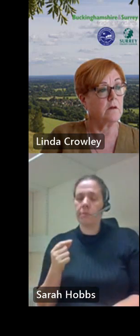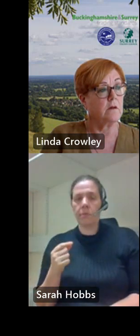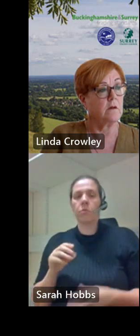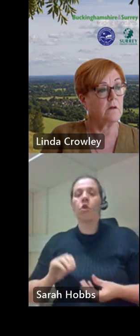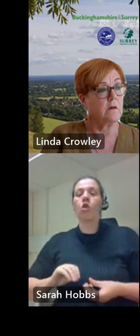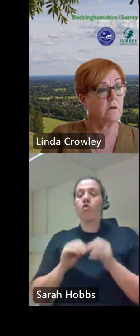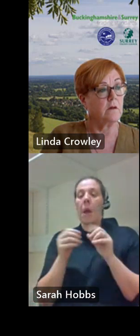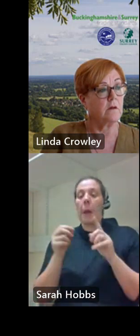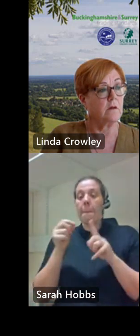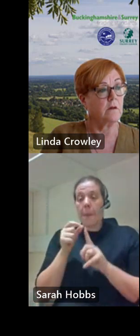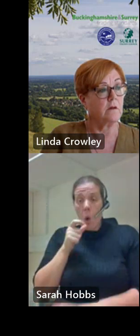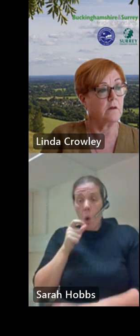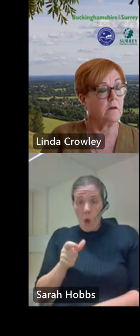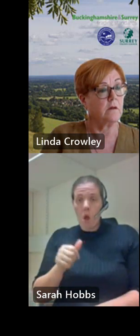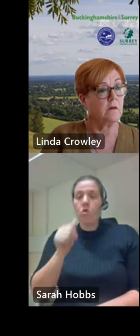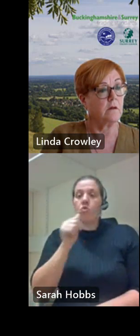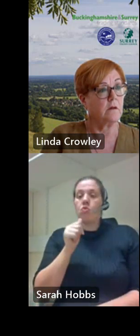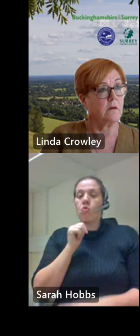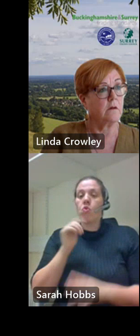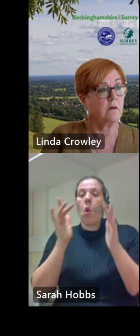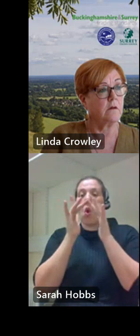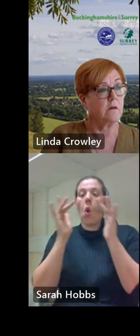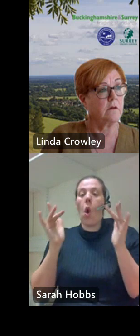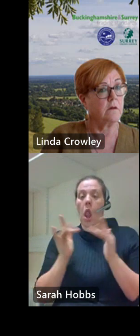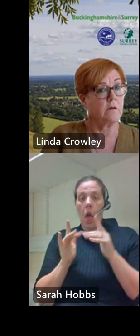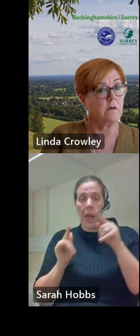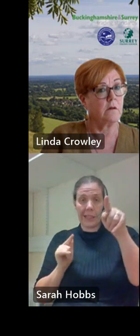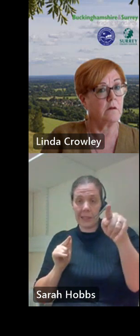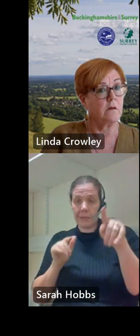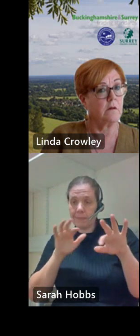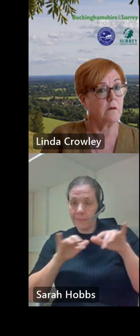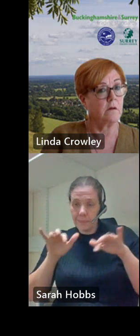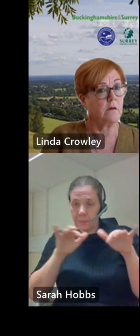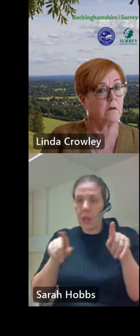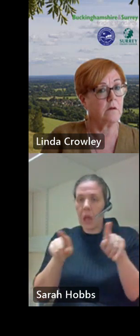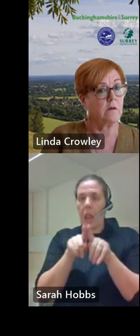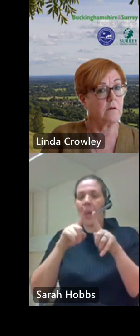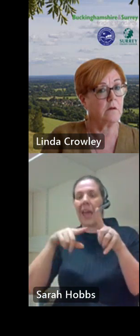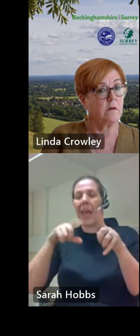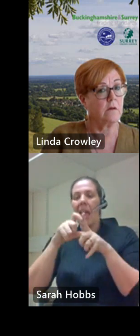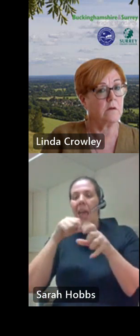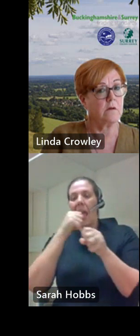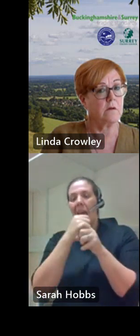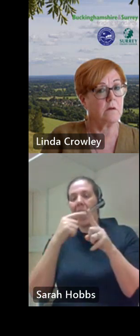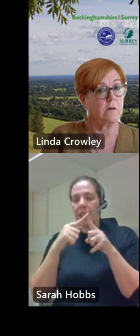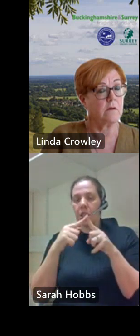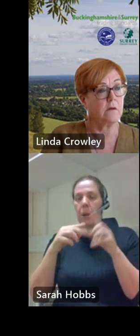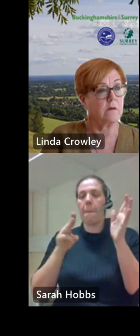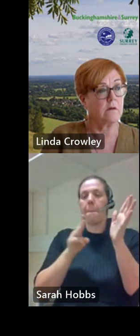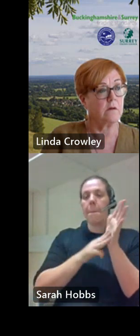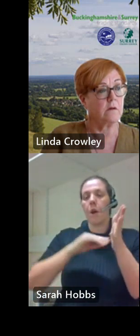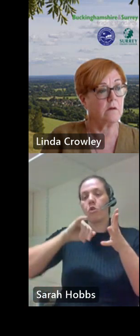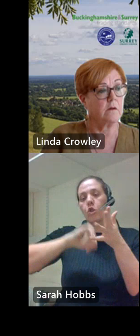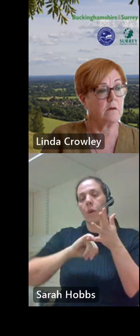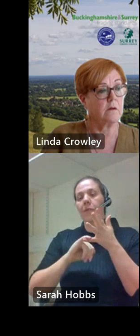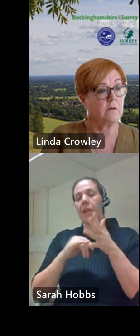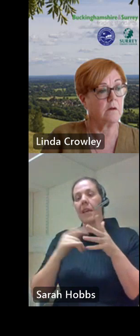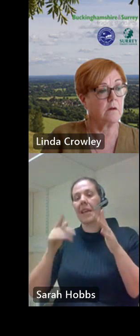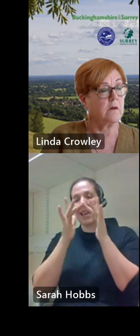create password is using your browser. So a browser is, for example, Edge, which is the Microsoft Internet